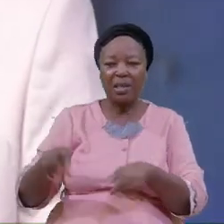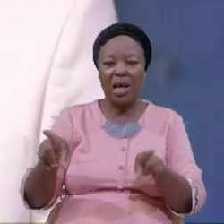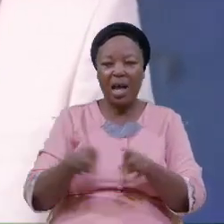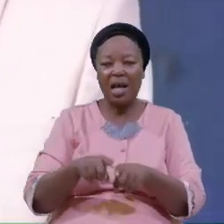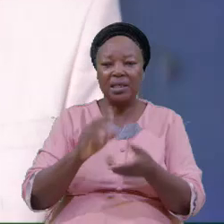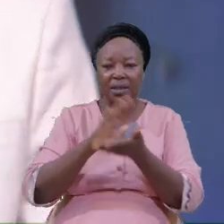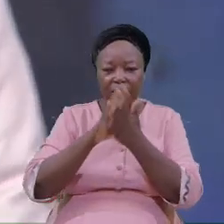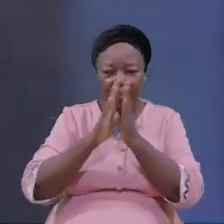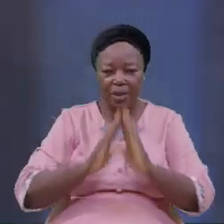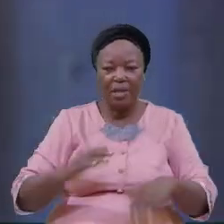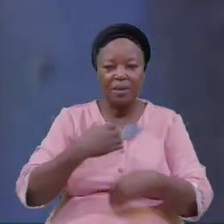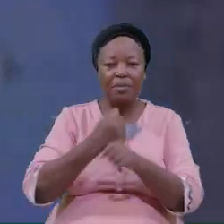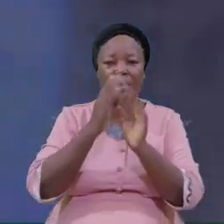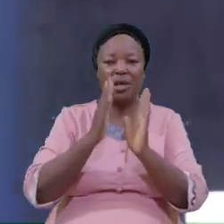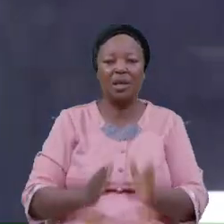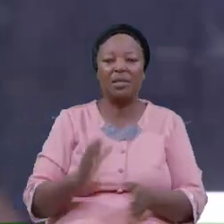peacemakers.